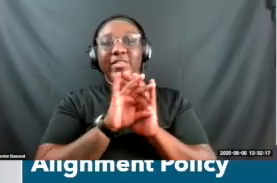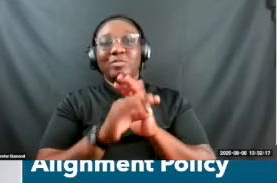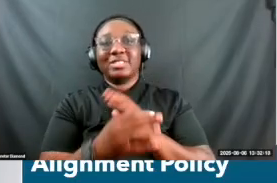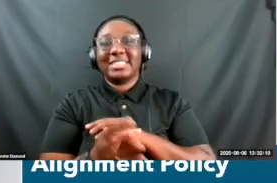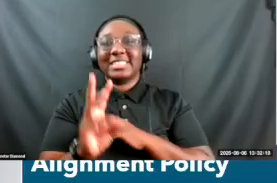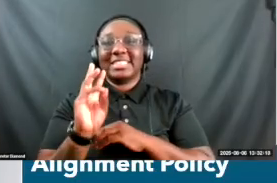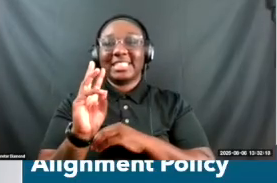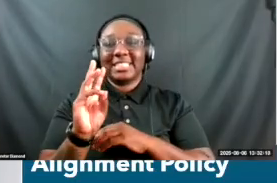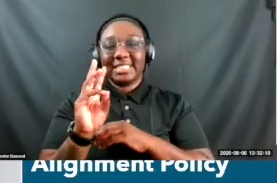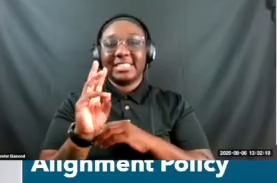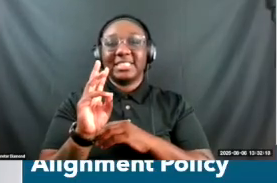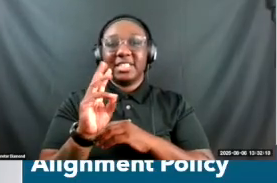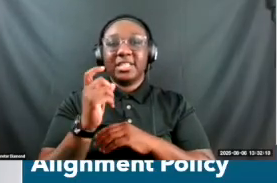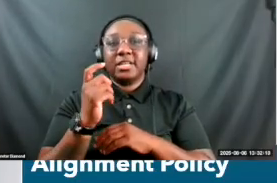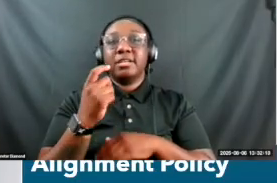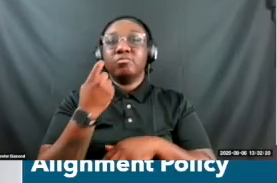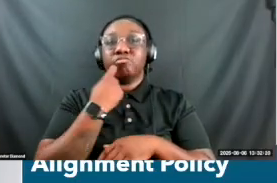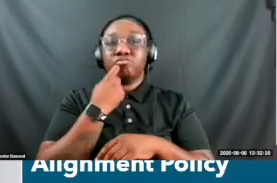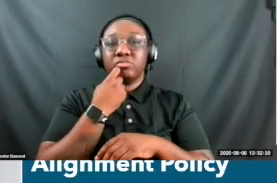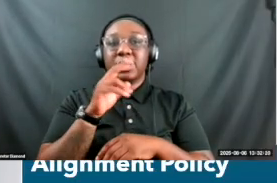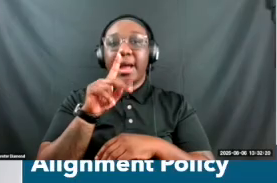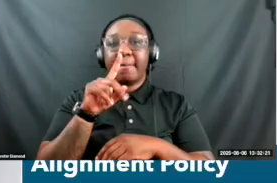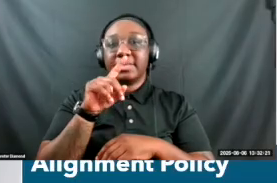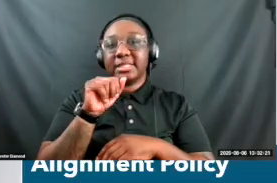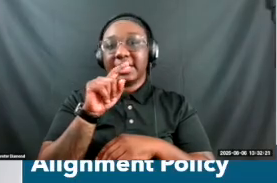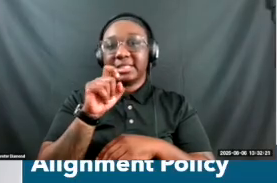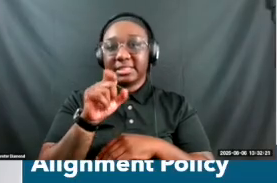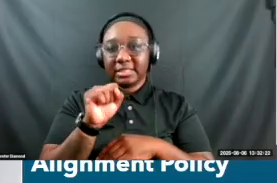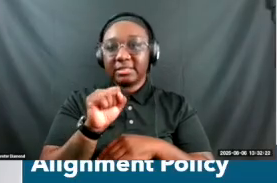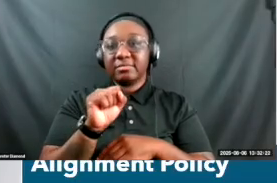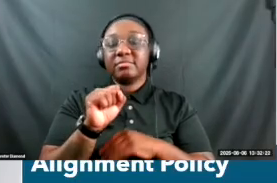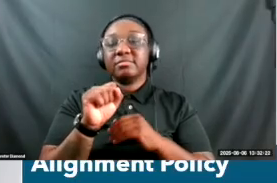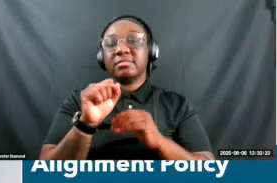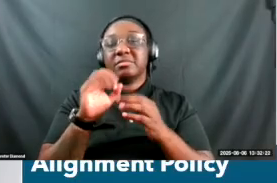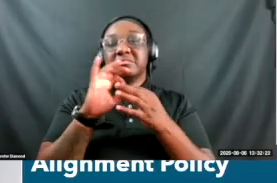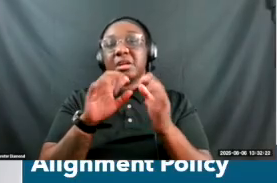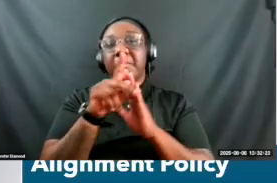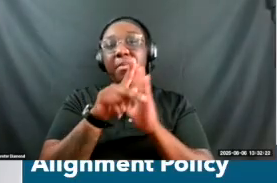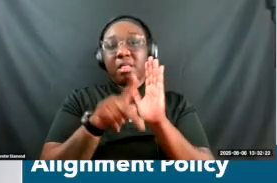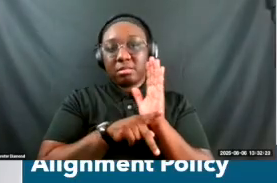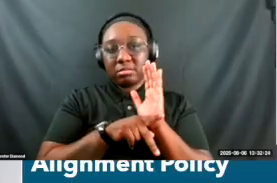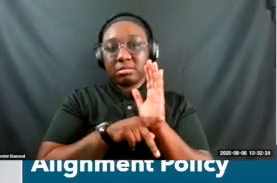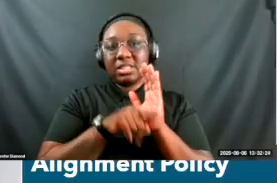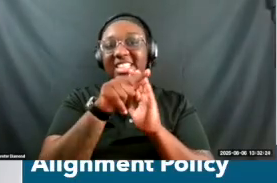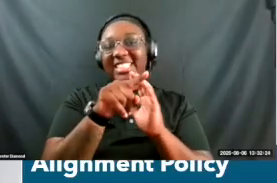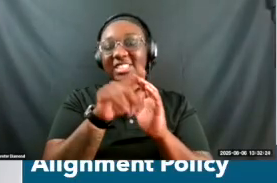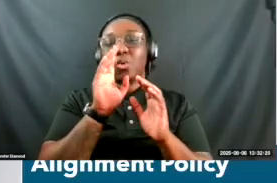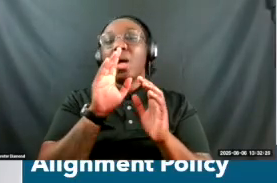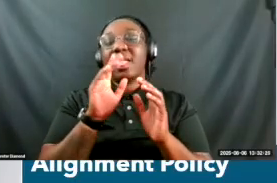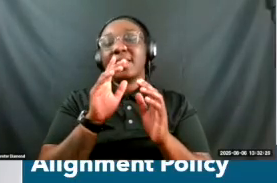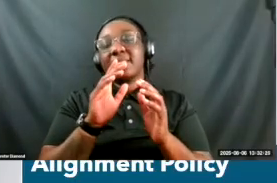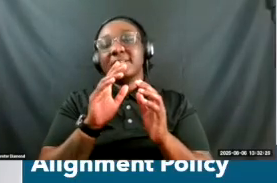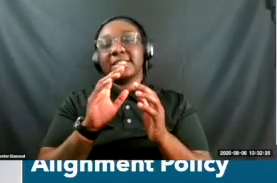previously mentioned participant feedback and public comment. These policies have been identified as building blocks in providing